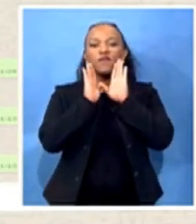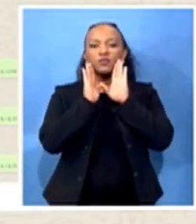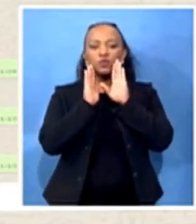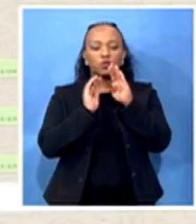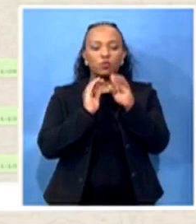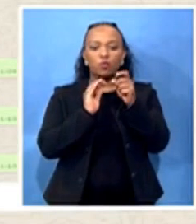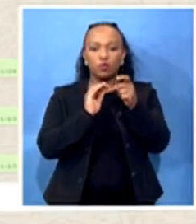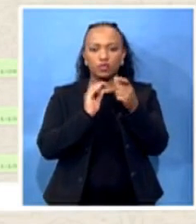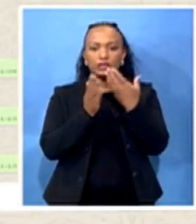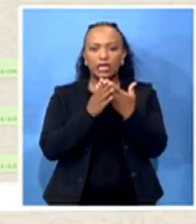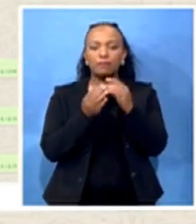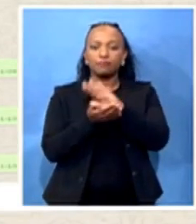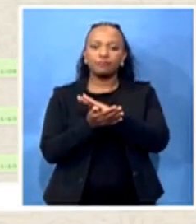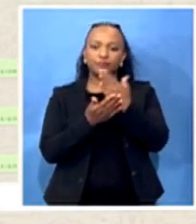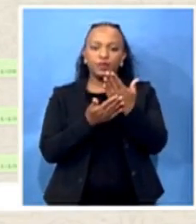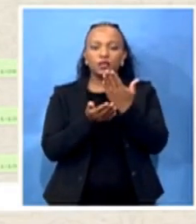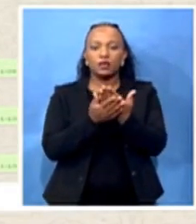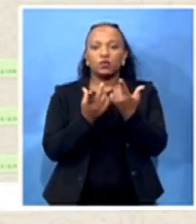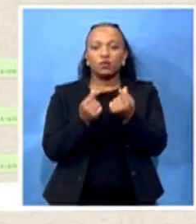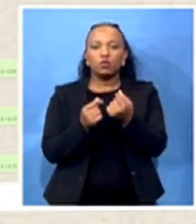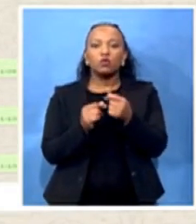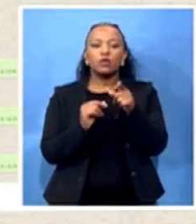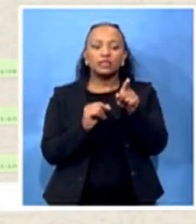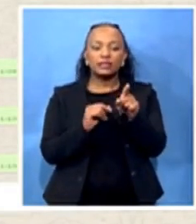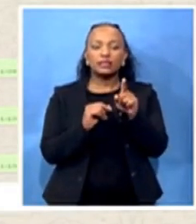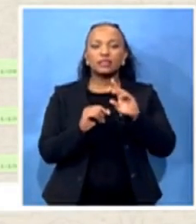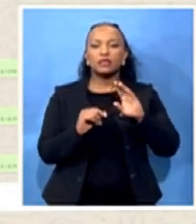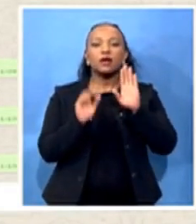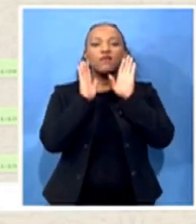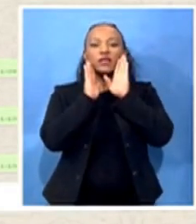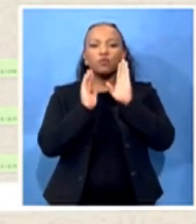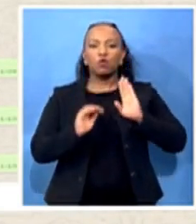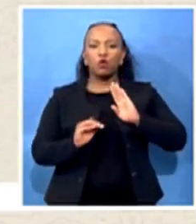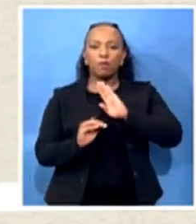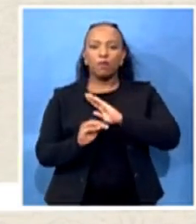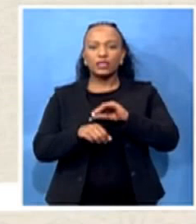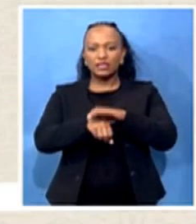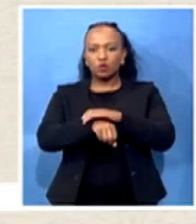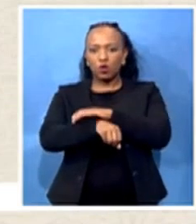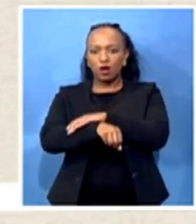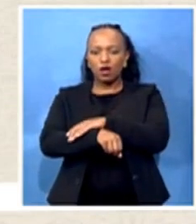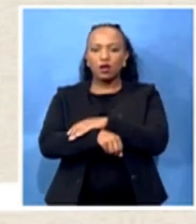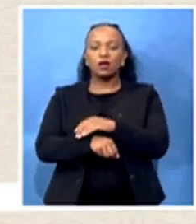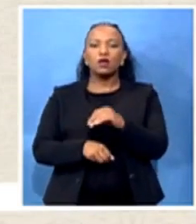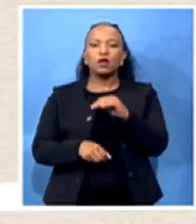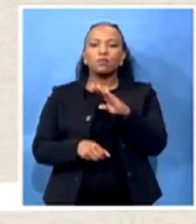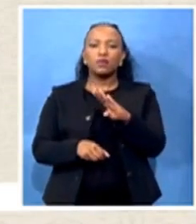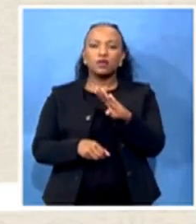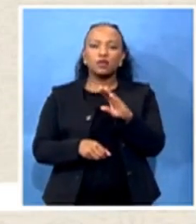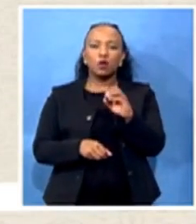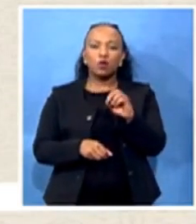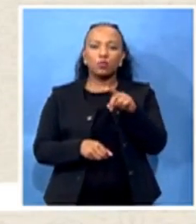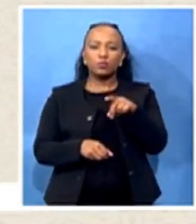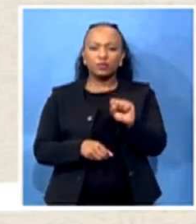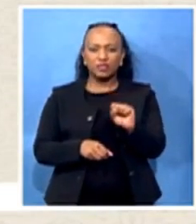The Facebook bot is called Xitsonga BOT. Xitsonga BOT will also give you these translations that the